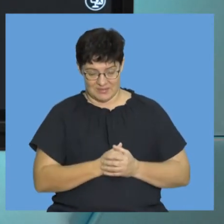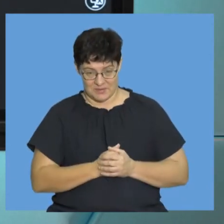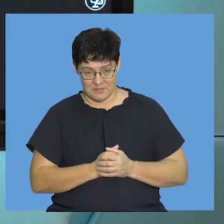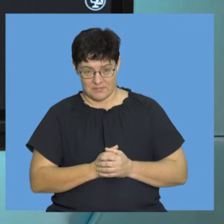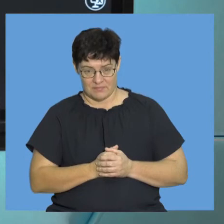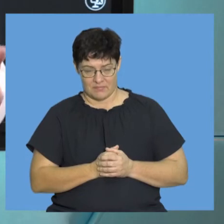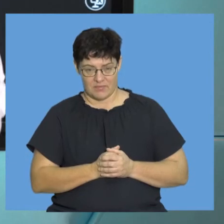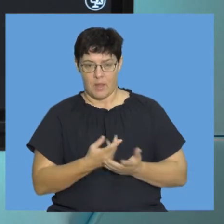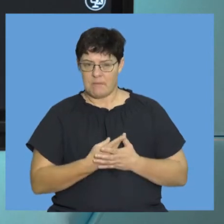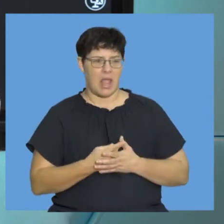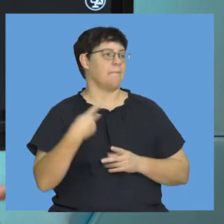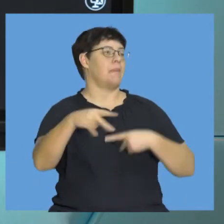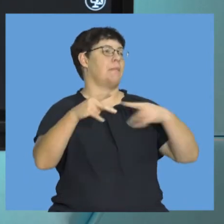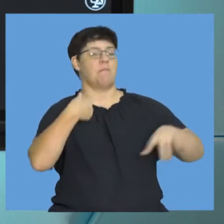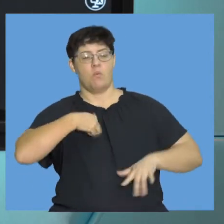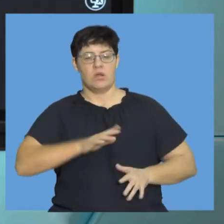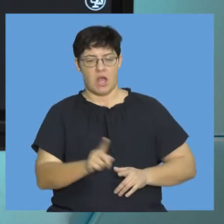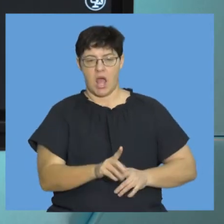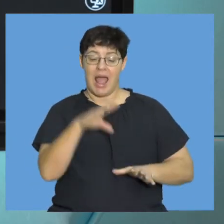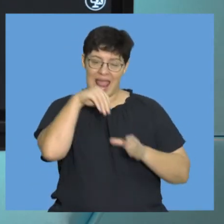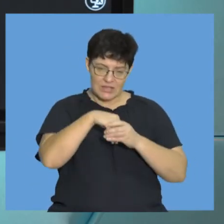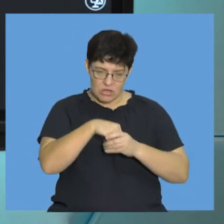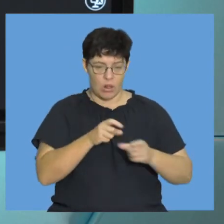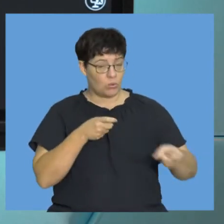control. We can't overemphasize the